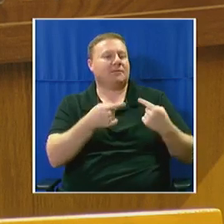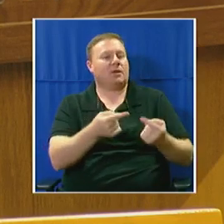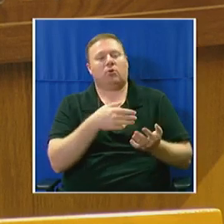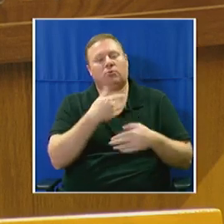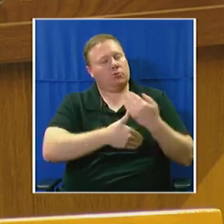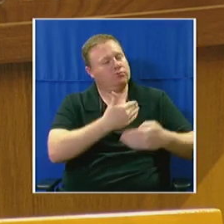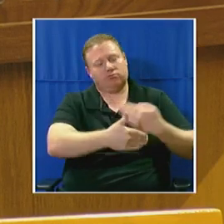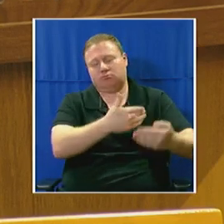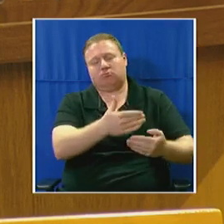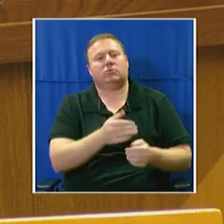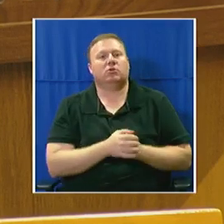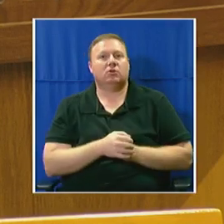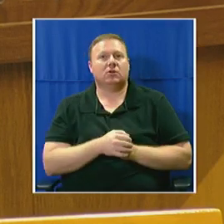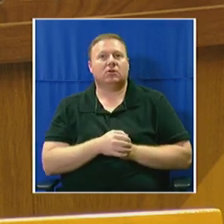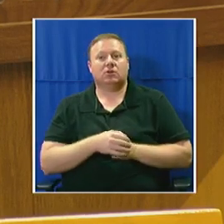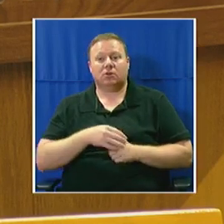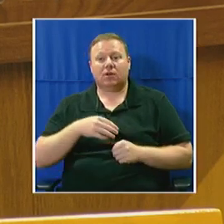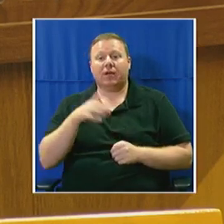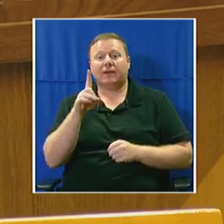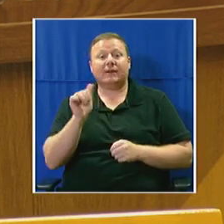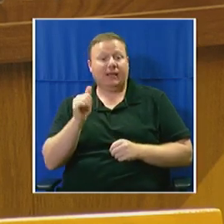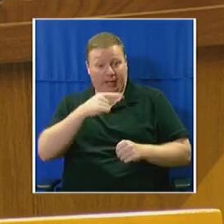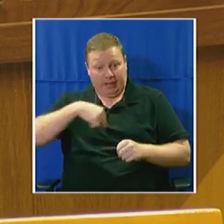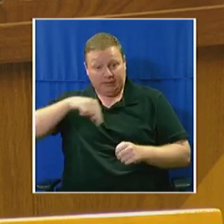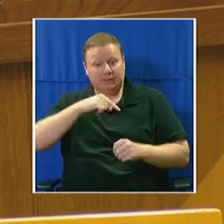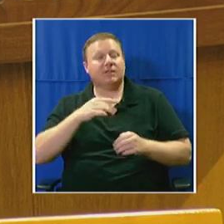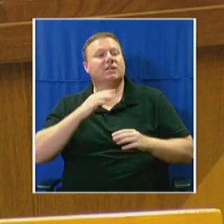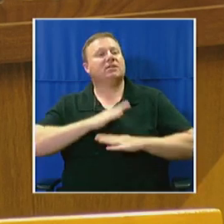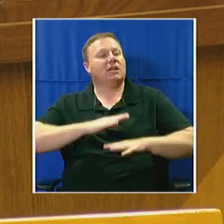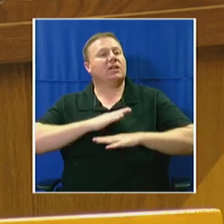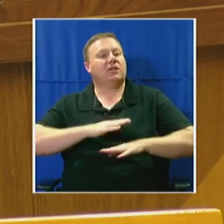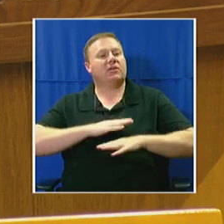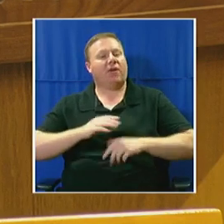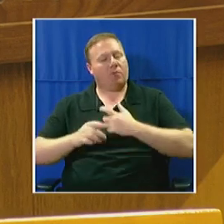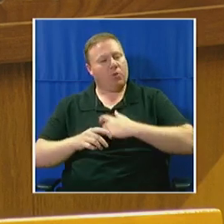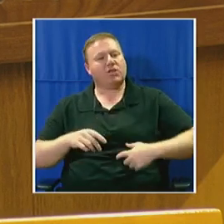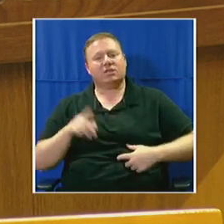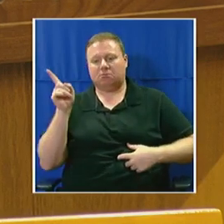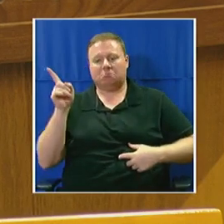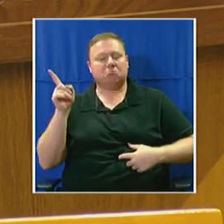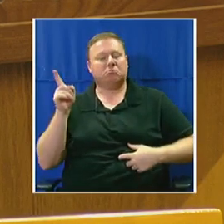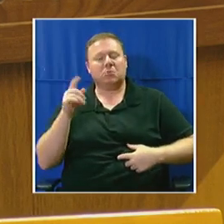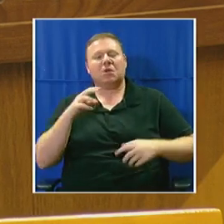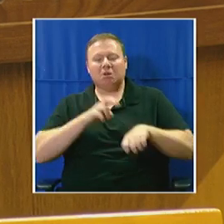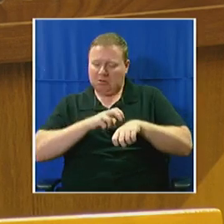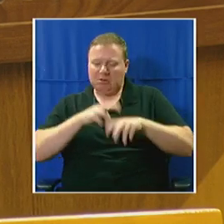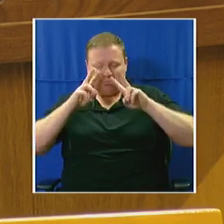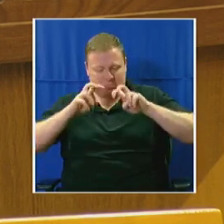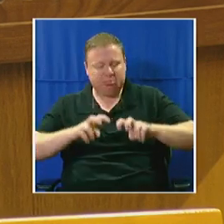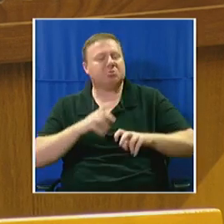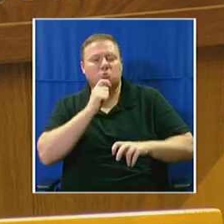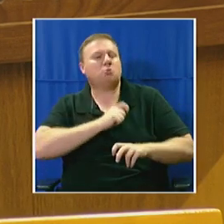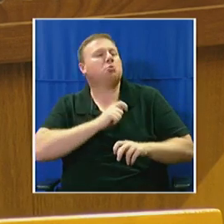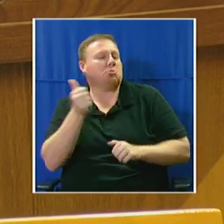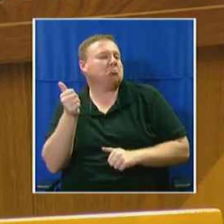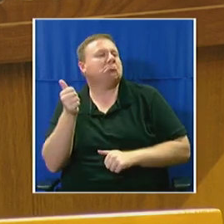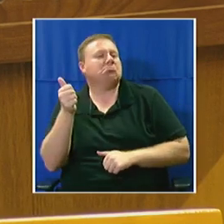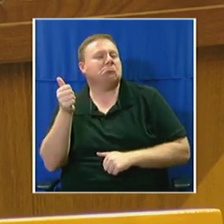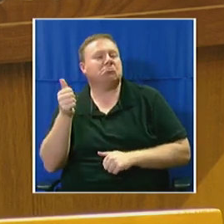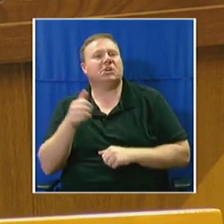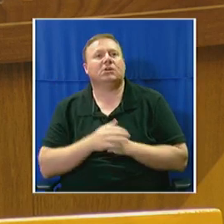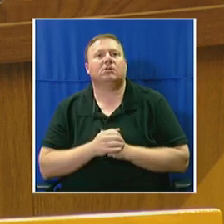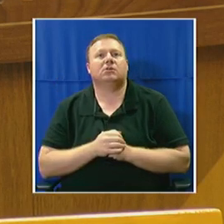concommittant higher duty of care serious misconduct on the part of senior directors can never be deemed as anything but fatal